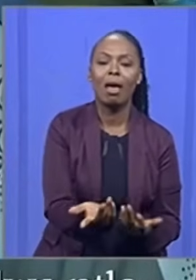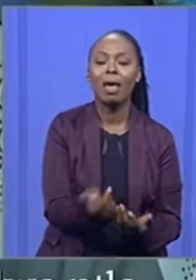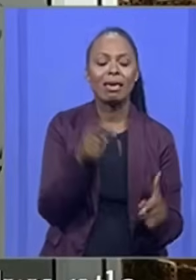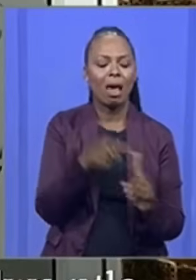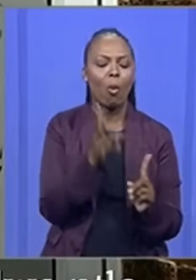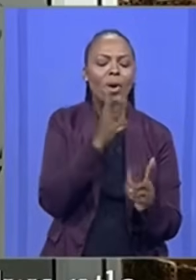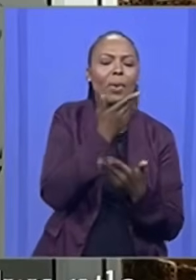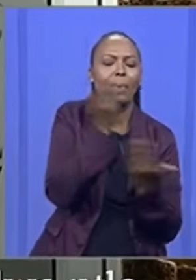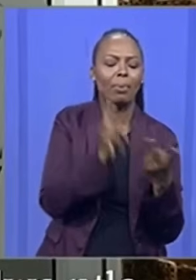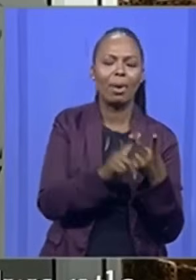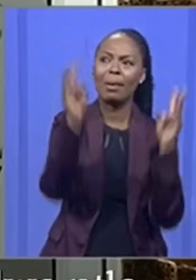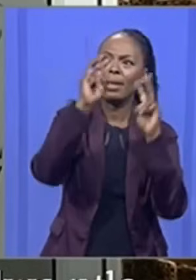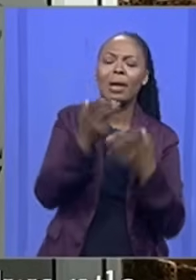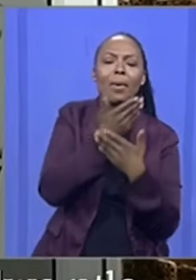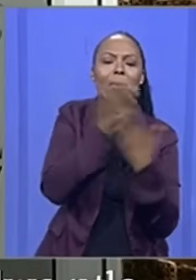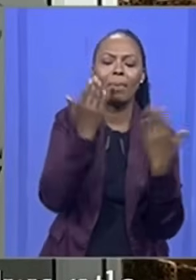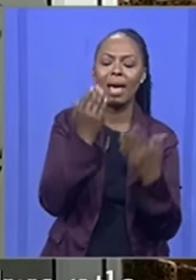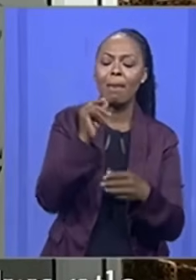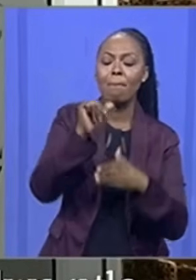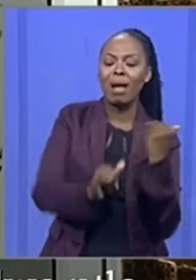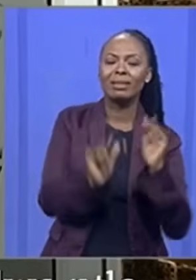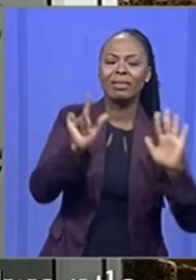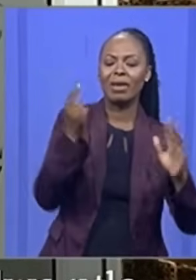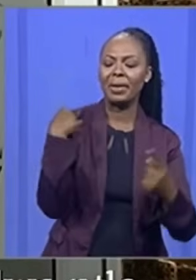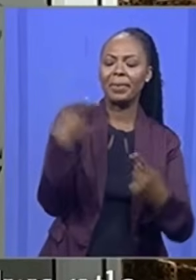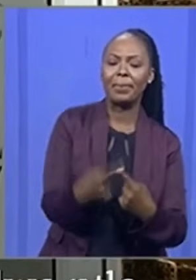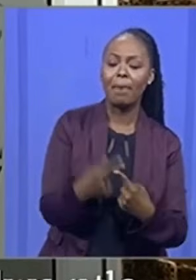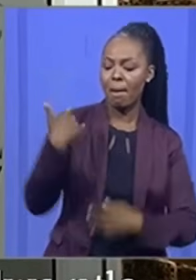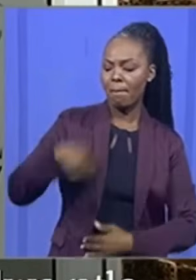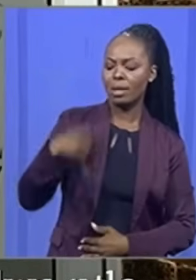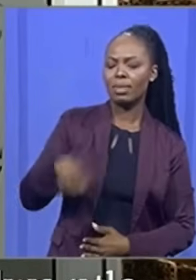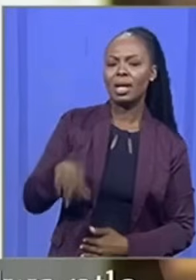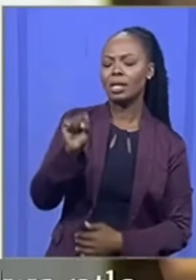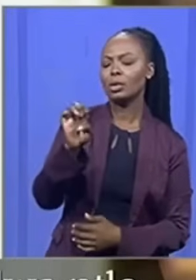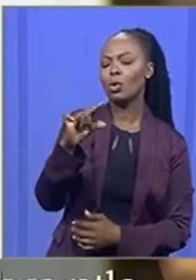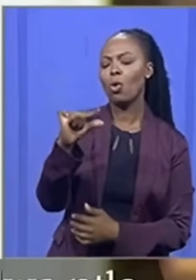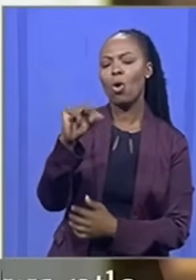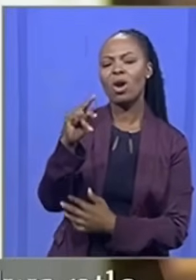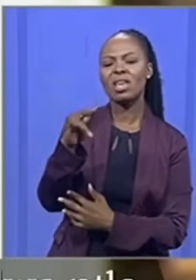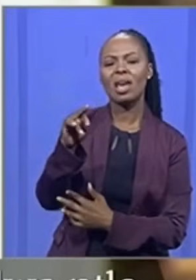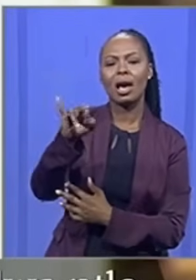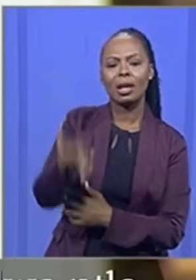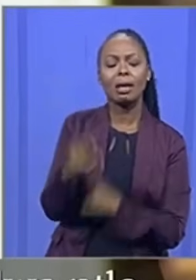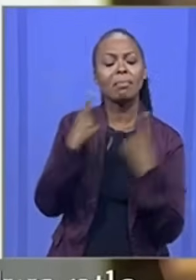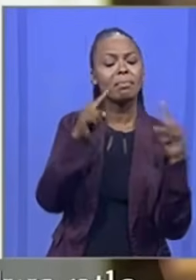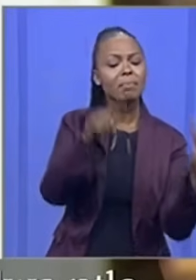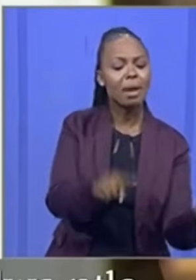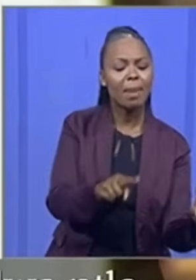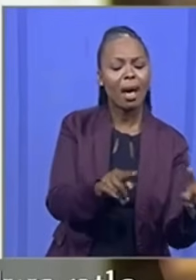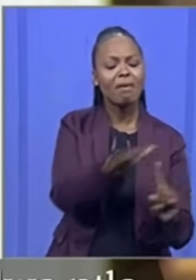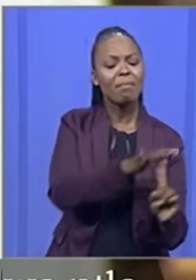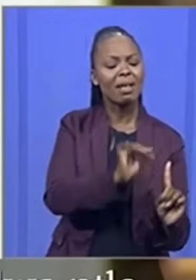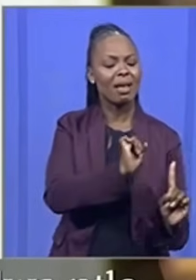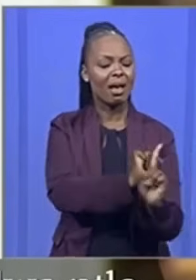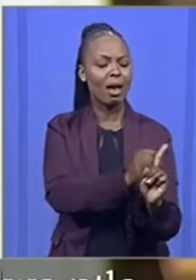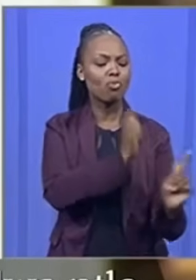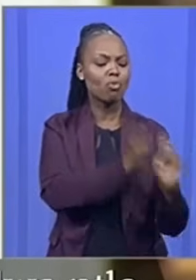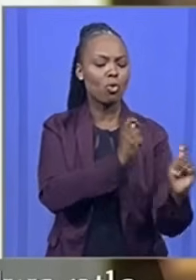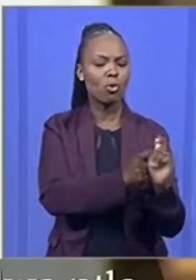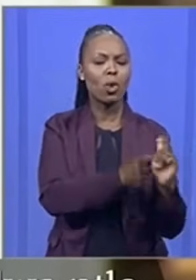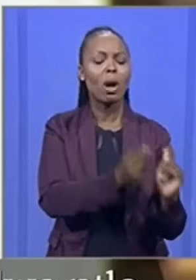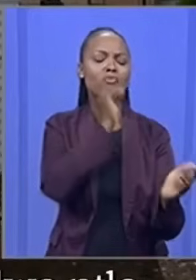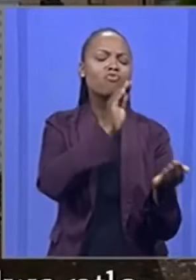metsi. Dikgwedi di le 7 tse di fetileng, masepala wa Gasekgonyane o ne o etetse Catherine Potgieter mme o ne wa